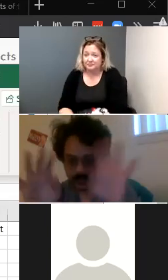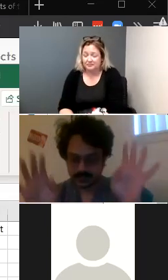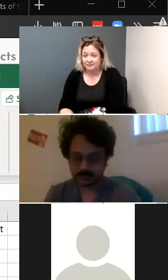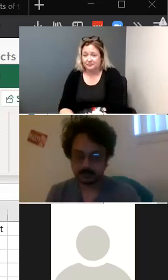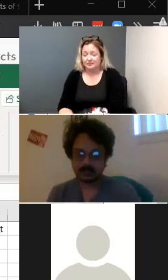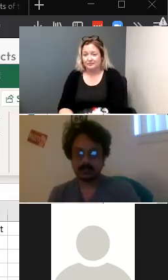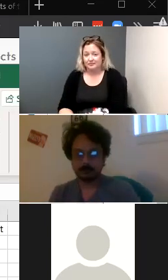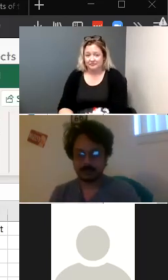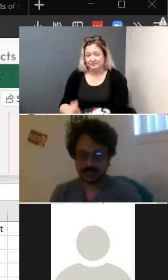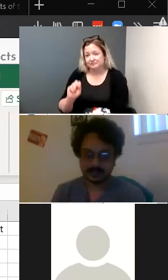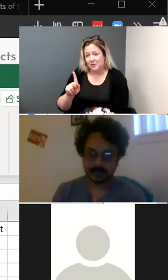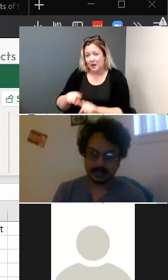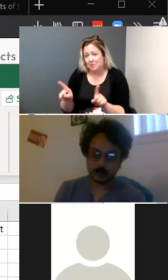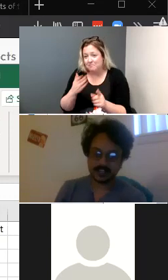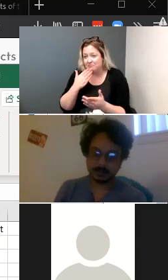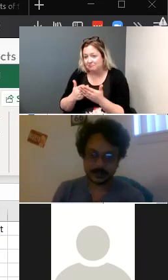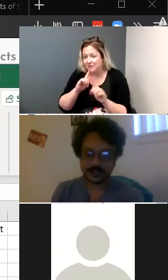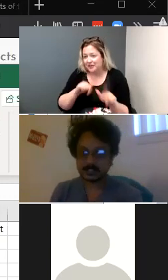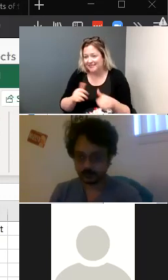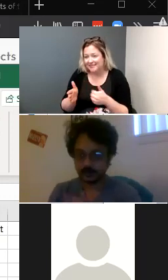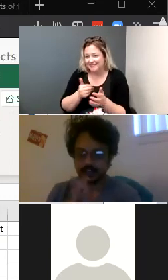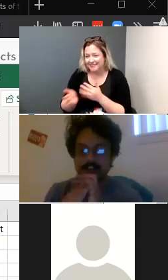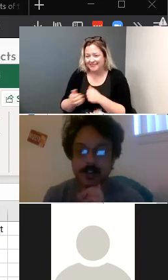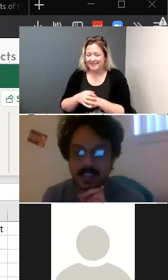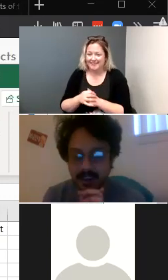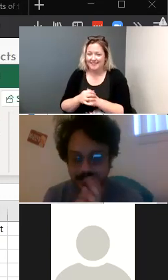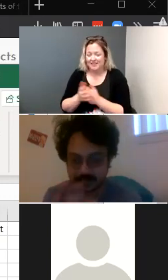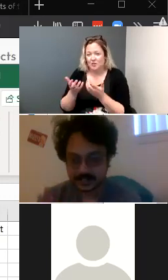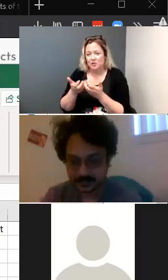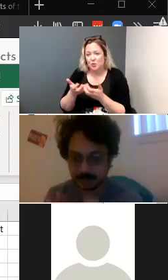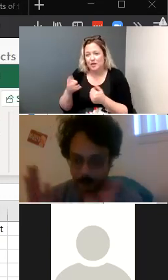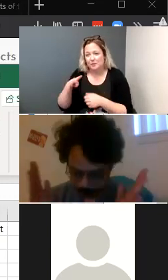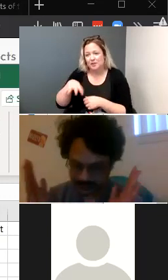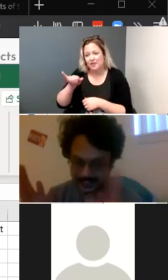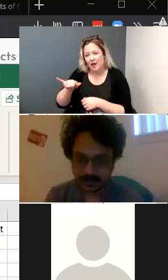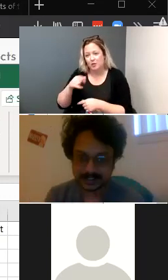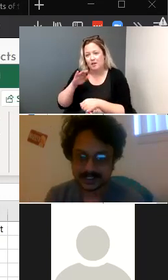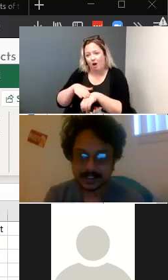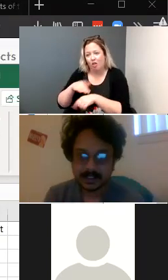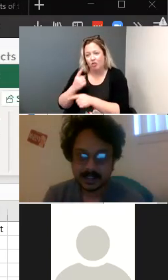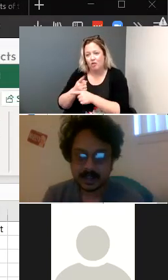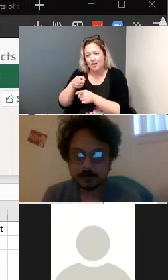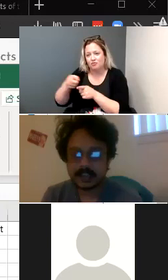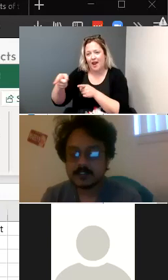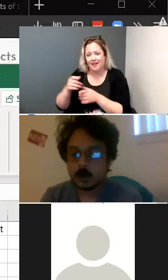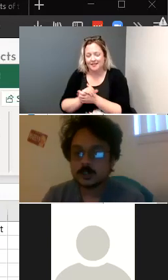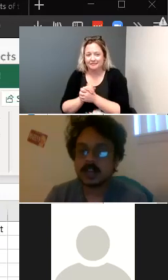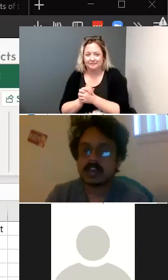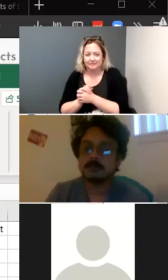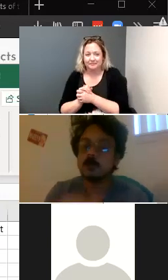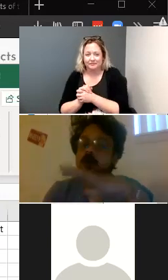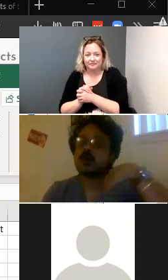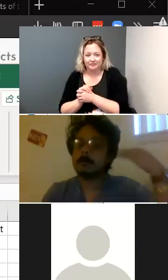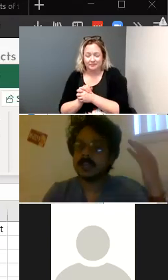Okay, but good answer. Yes, sorting a matrix, you were on the right track, and some loop, yes, man. Then we